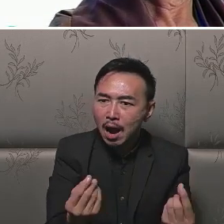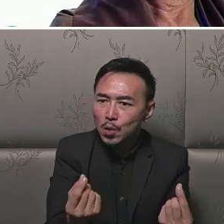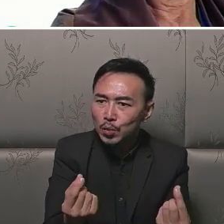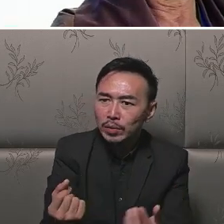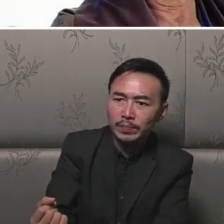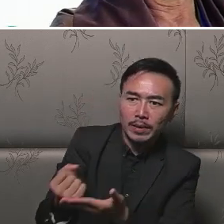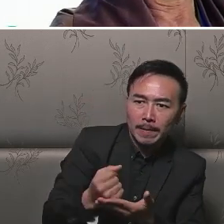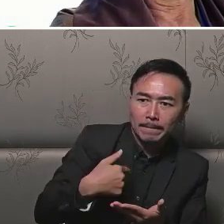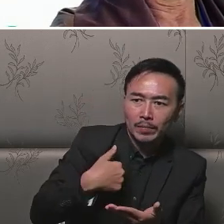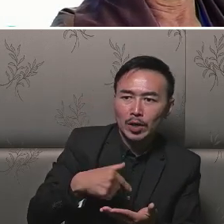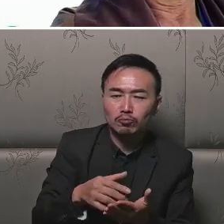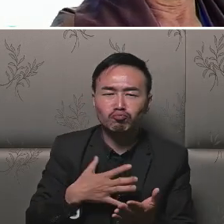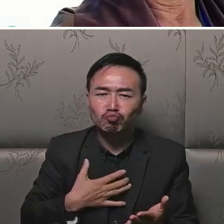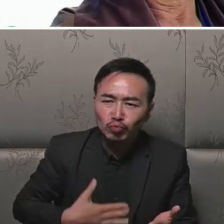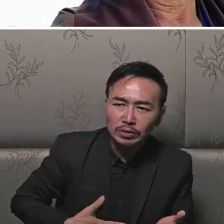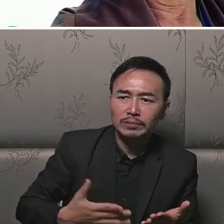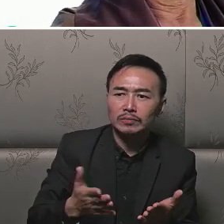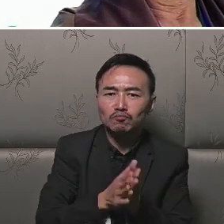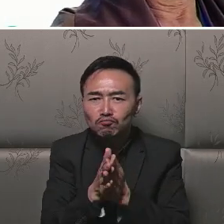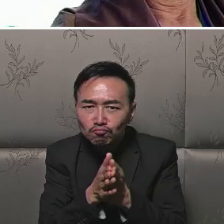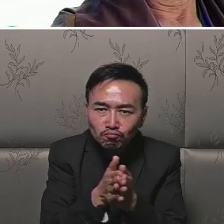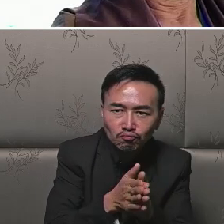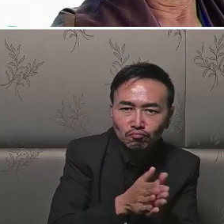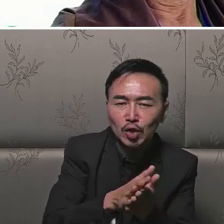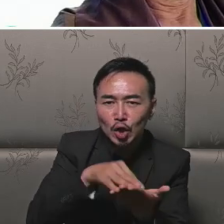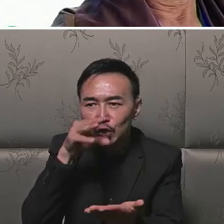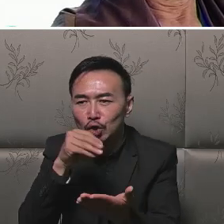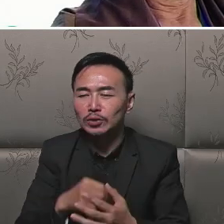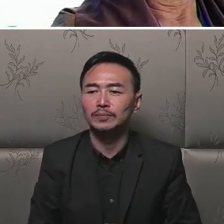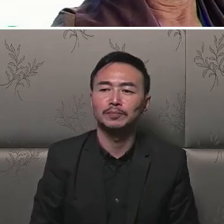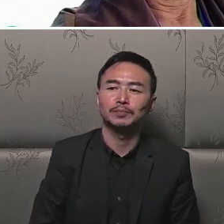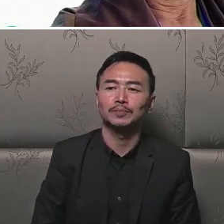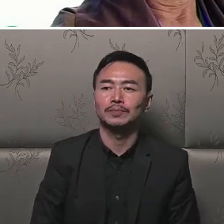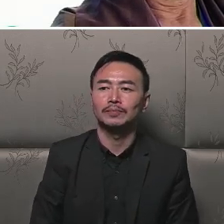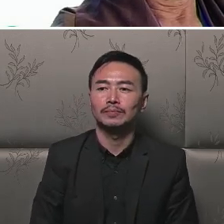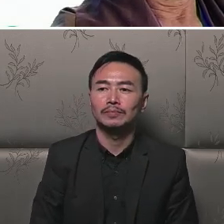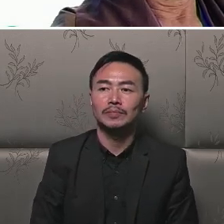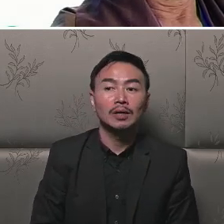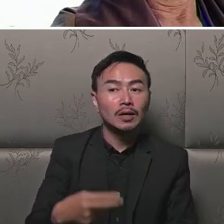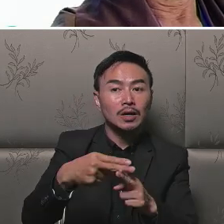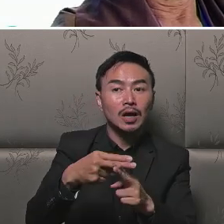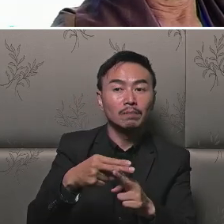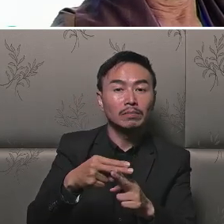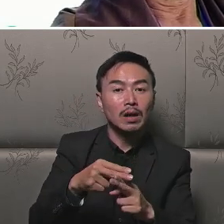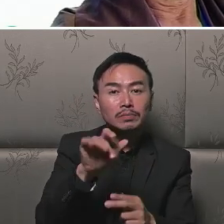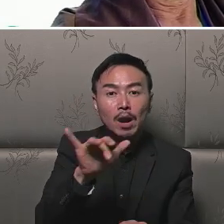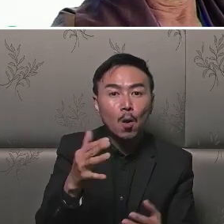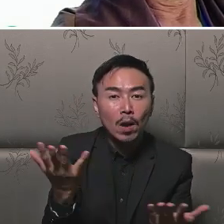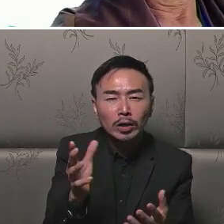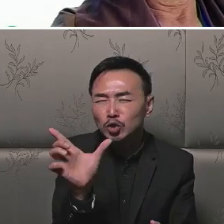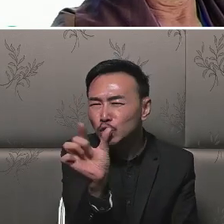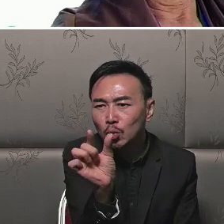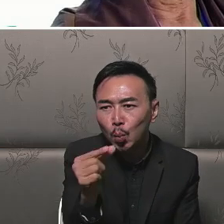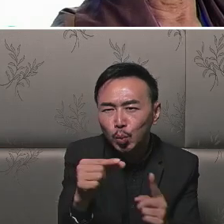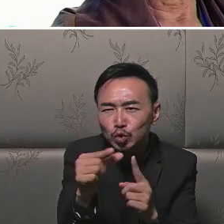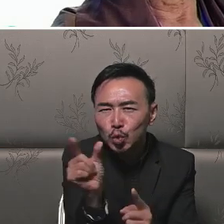as an acronym. Sanyog would mean to accelerate, to enhance